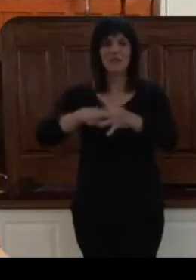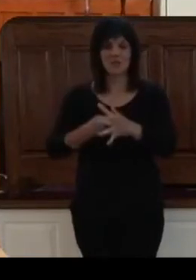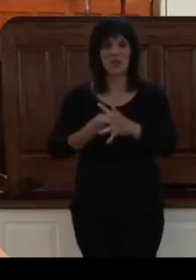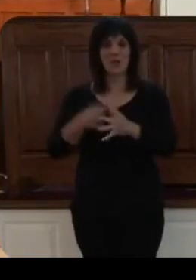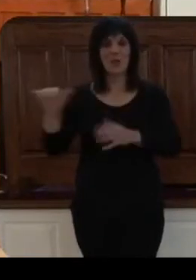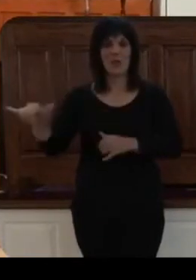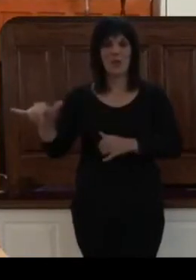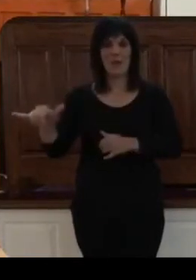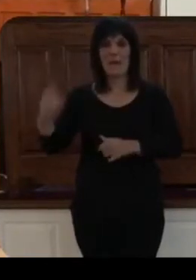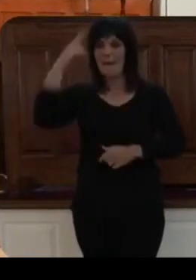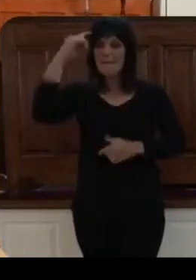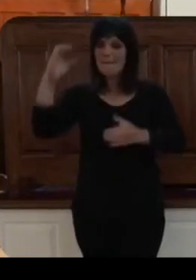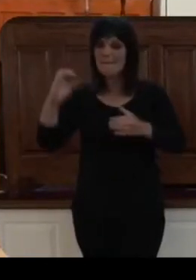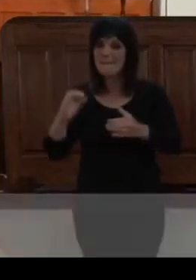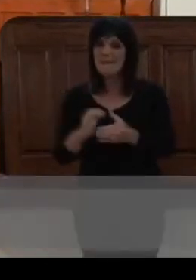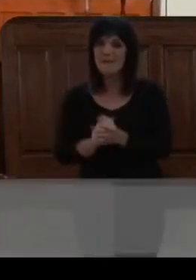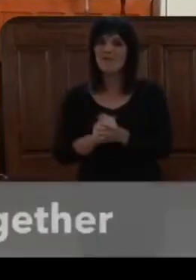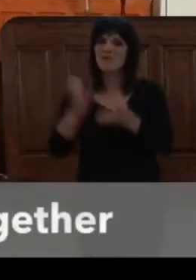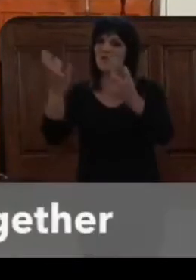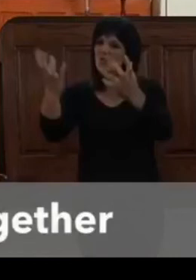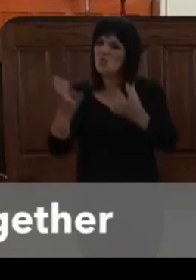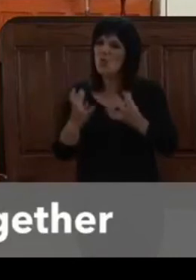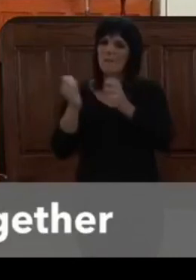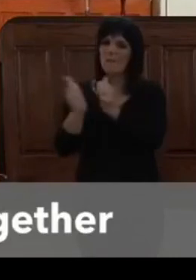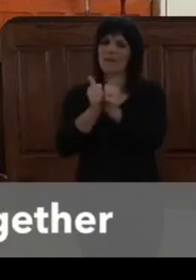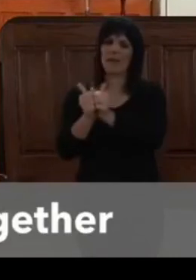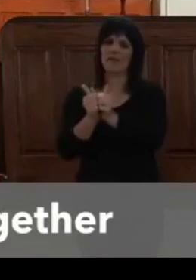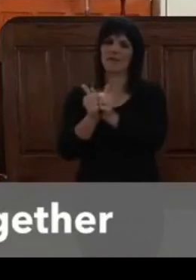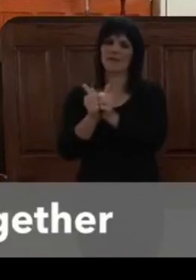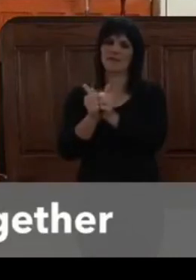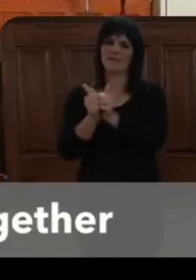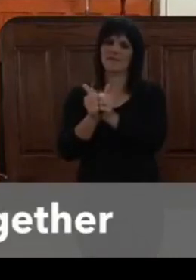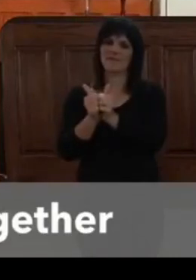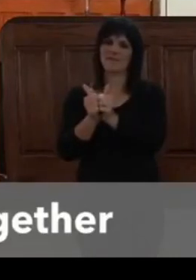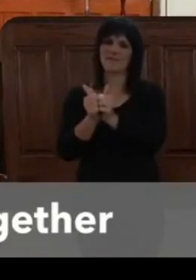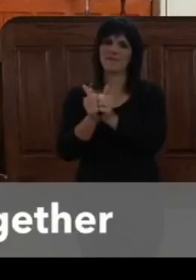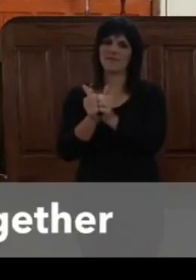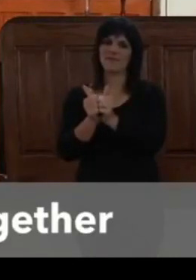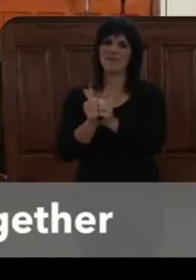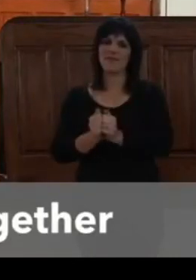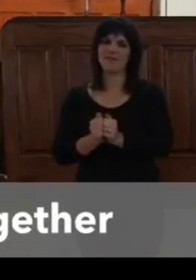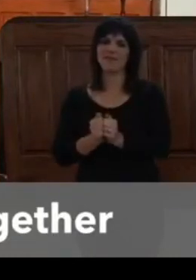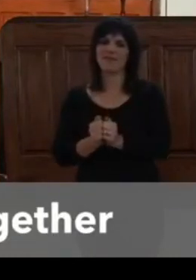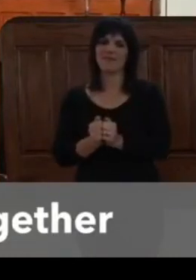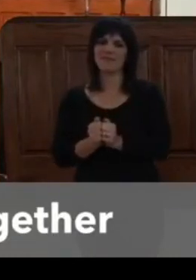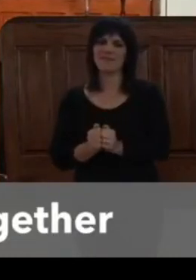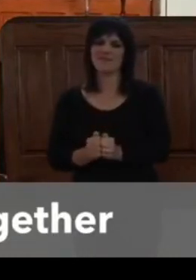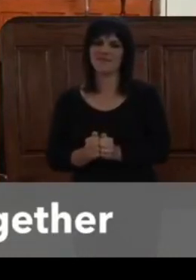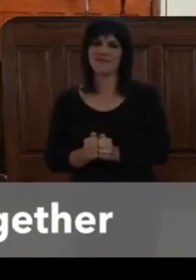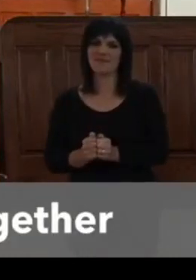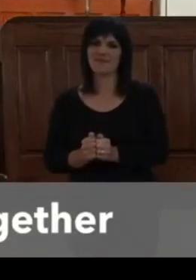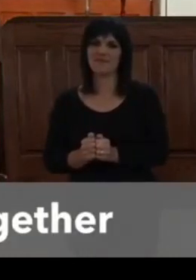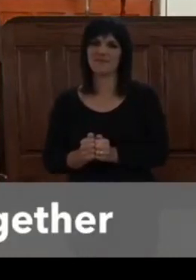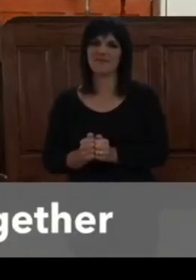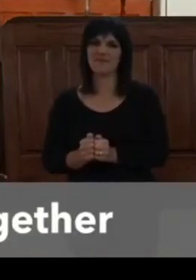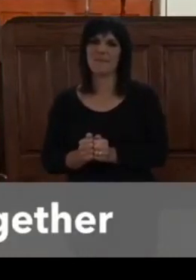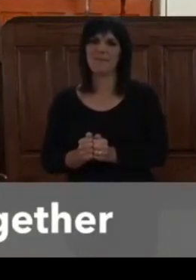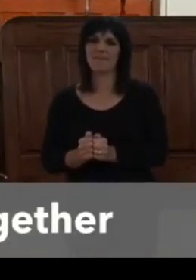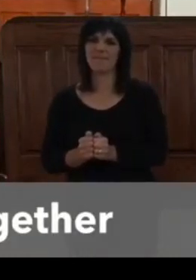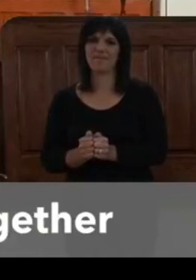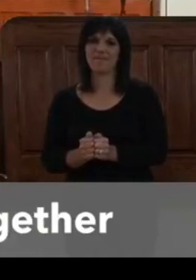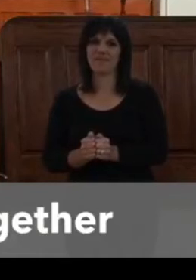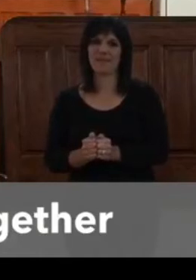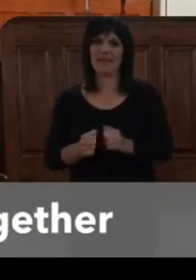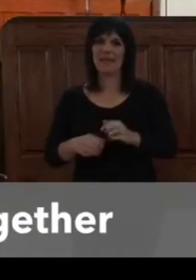Believers should long to be together. Believers should long to be together. According to the commentators that I use for this message,